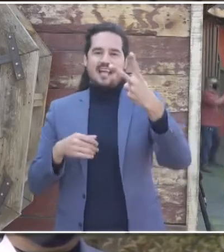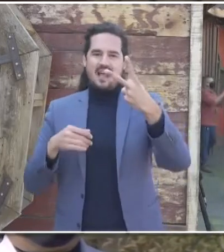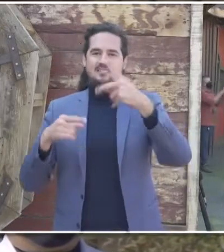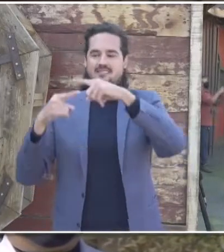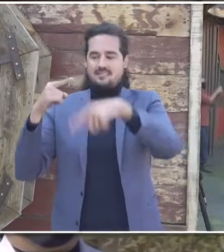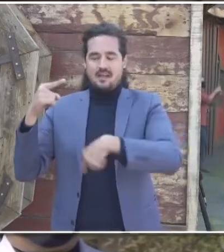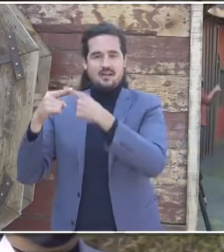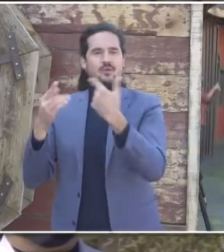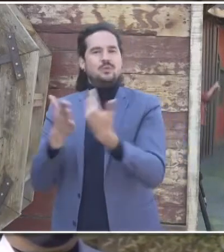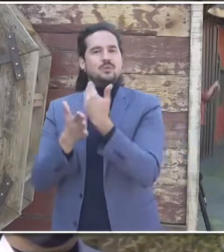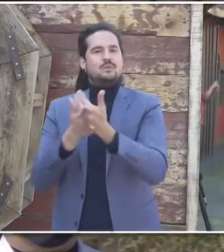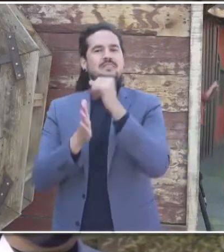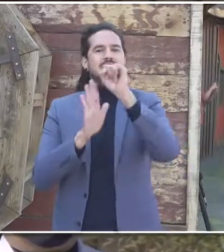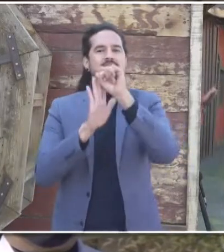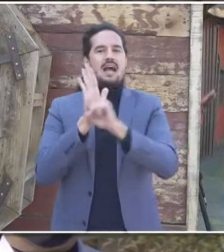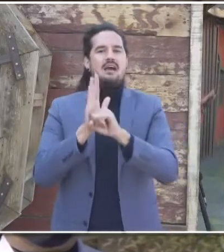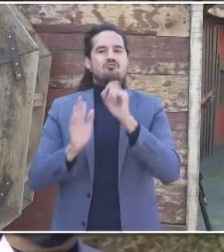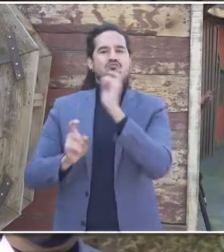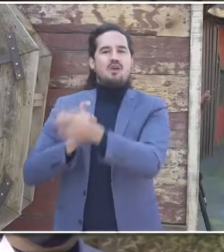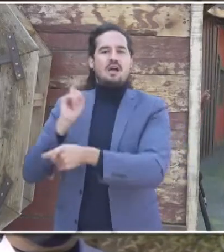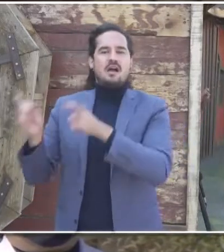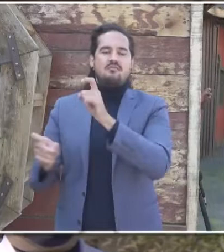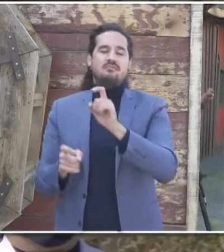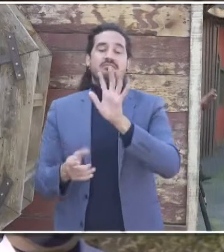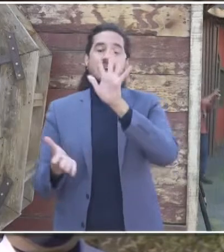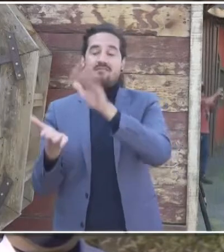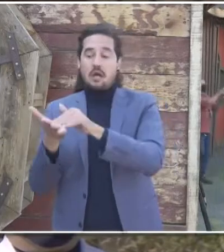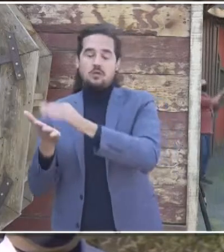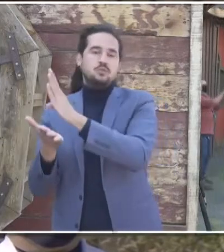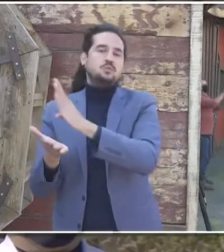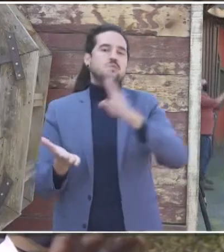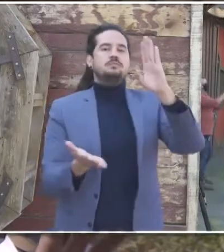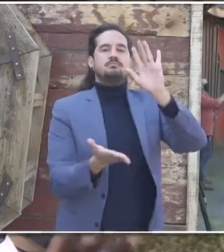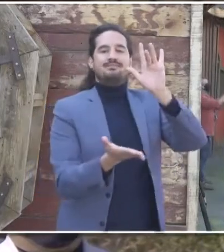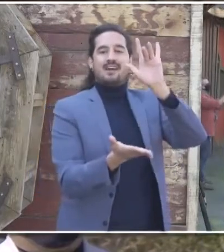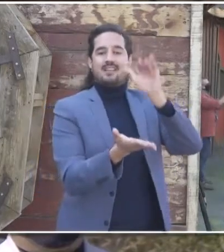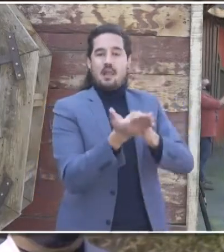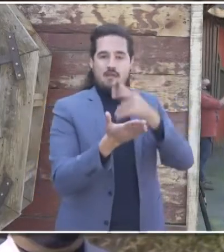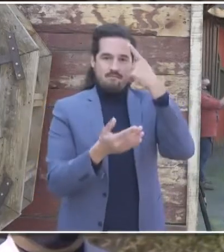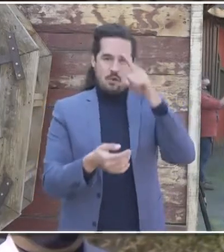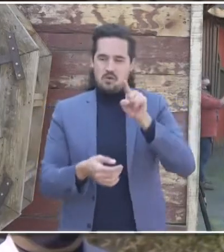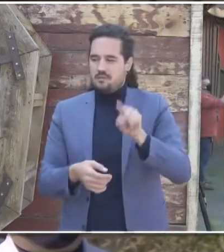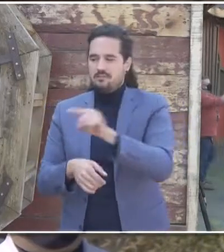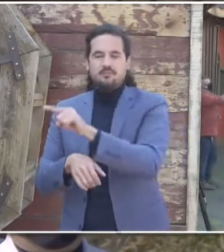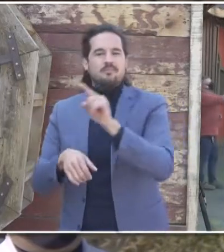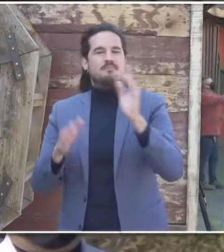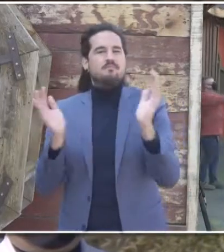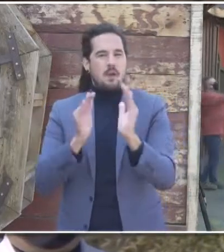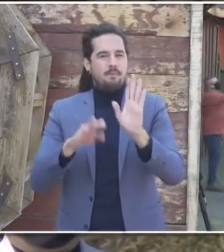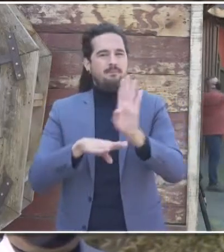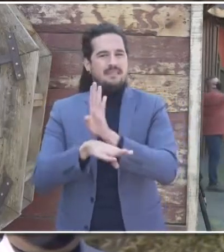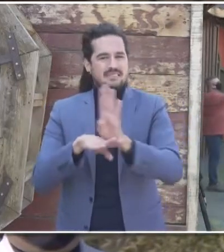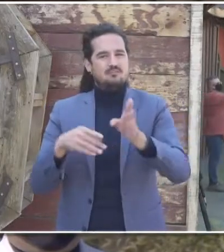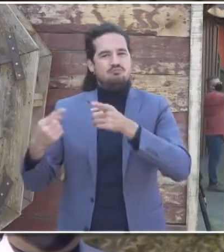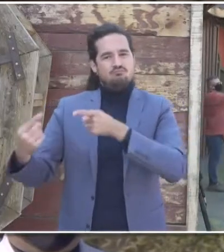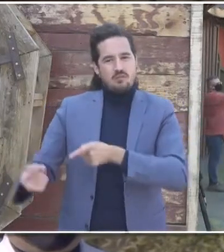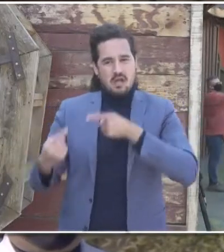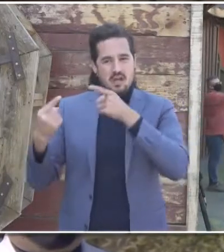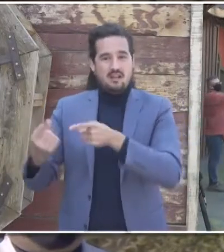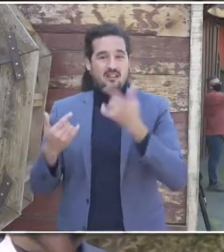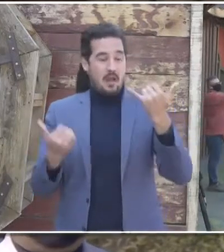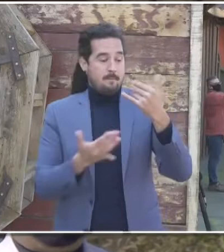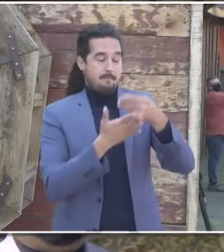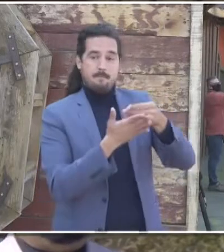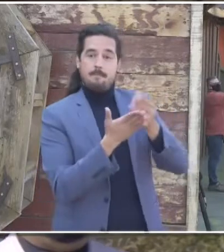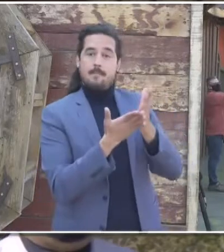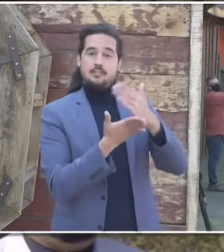we're providing, $5,000 to $25,000 for small businesses. That was part of a $500 million appropriation. We're looking to